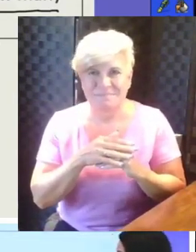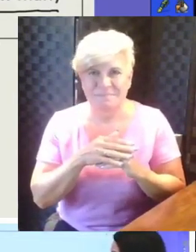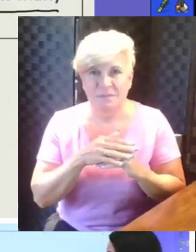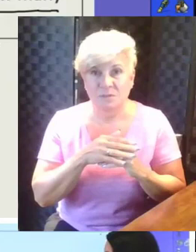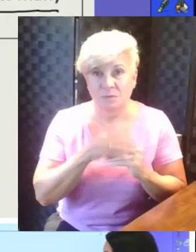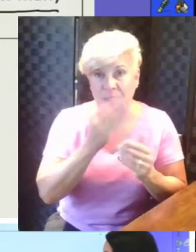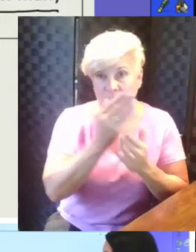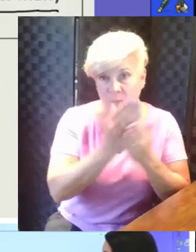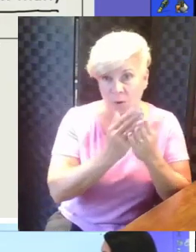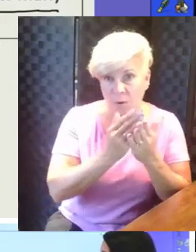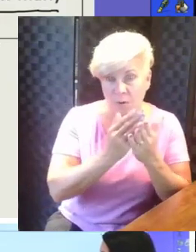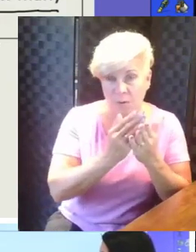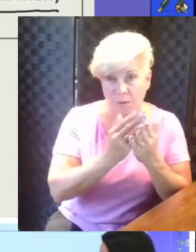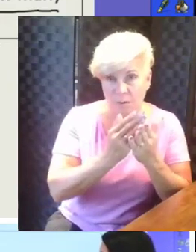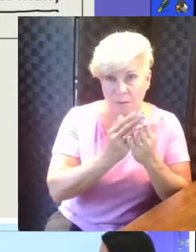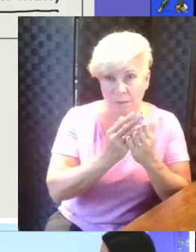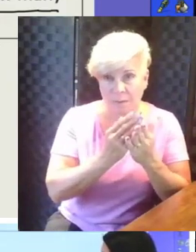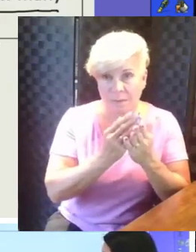the part,